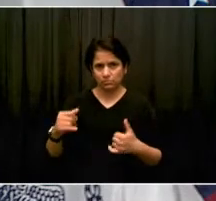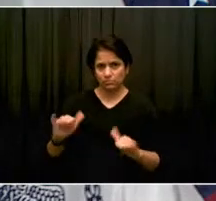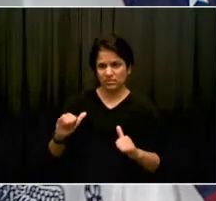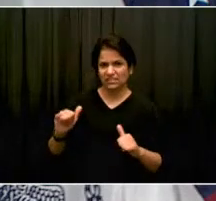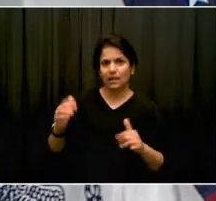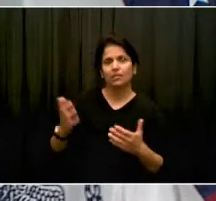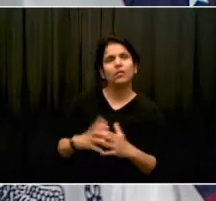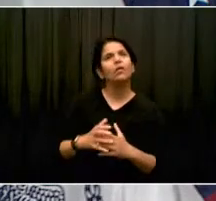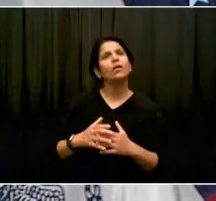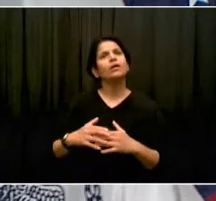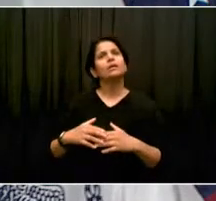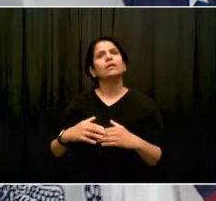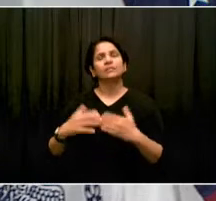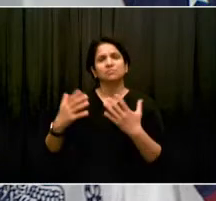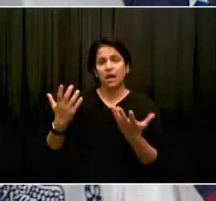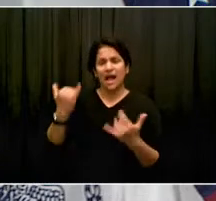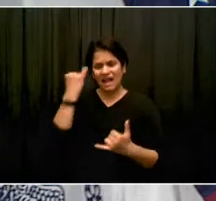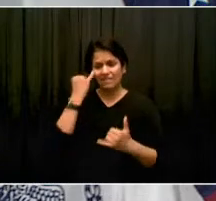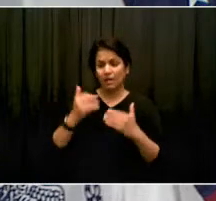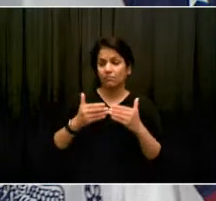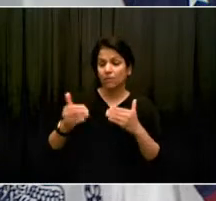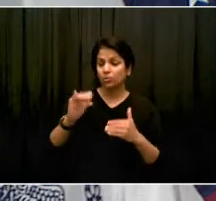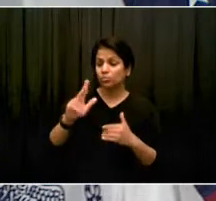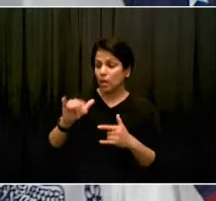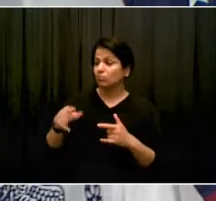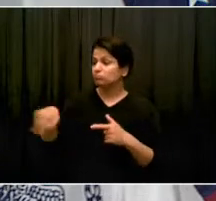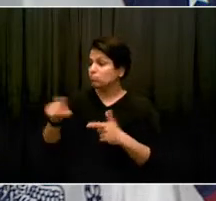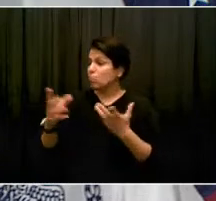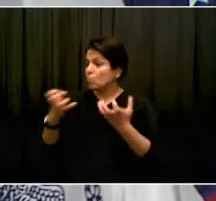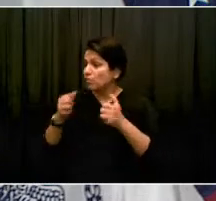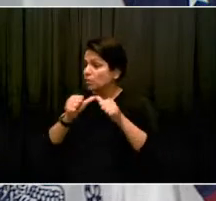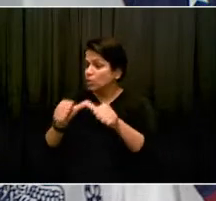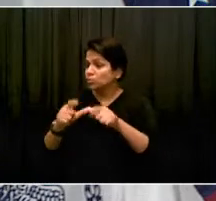think New Yorkers will make the adjustment as we go along. Go ahead, Hazel.